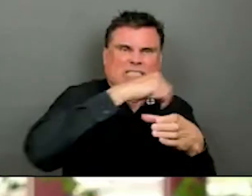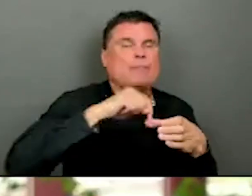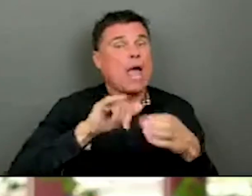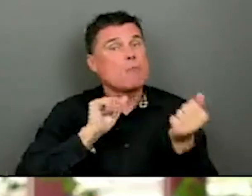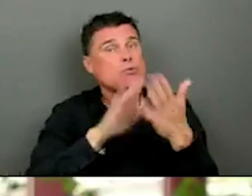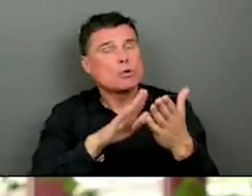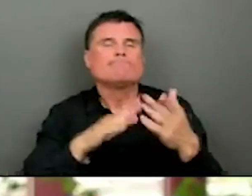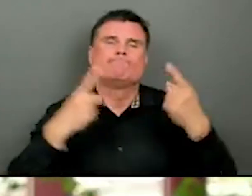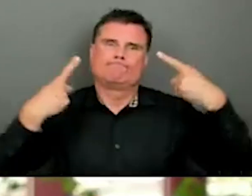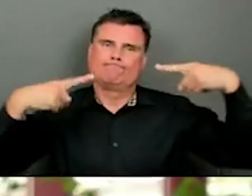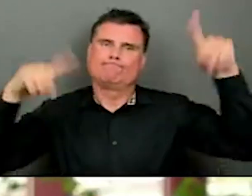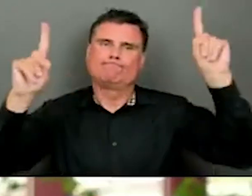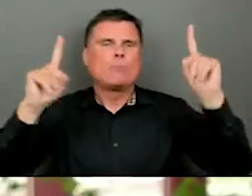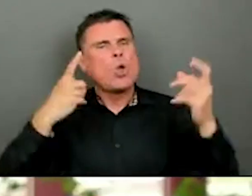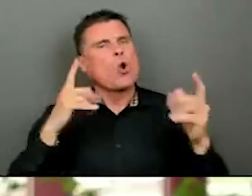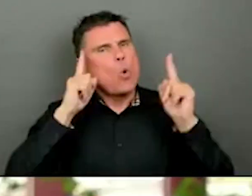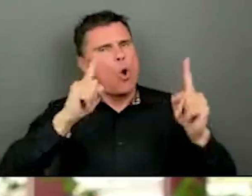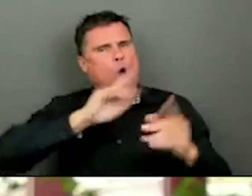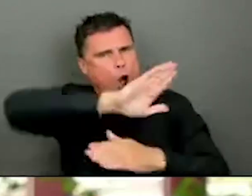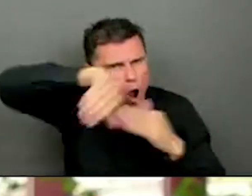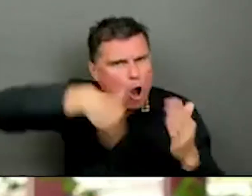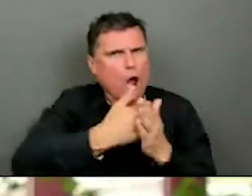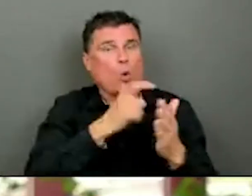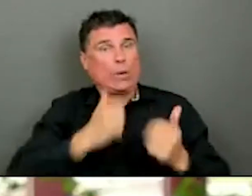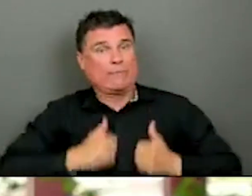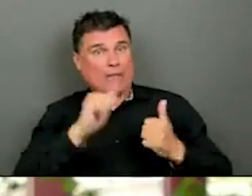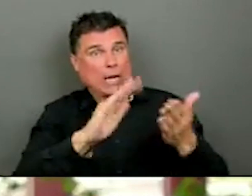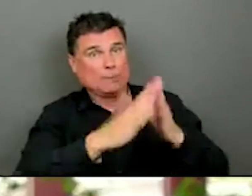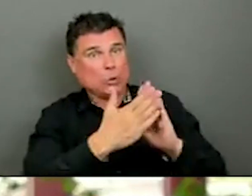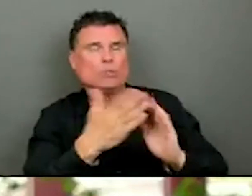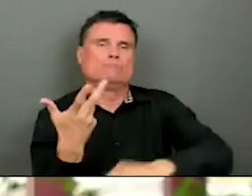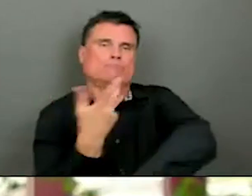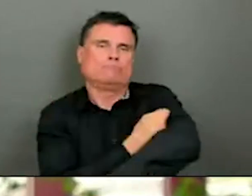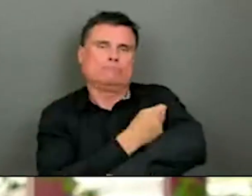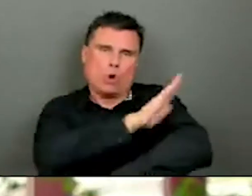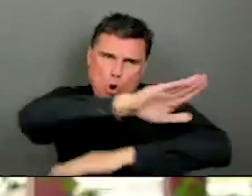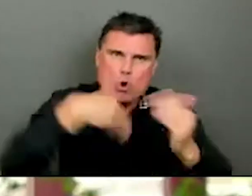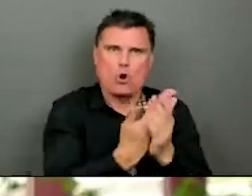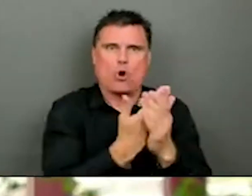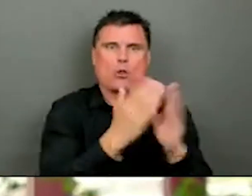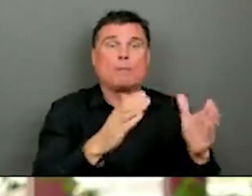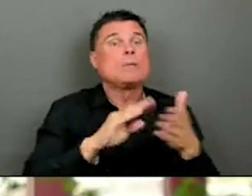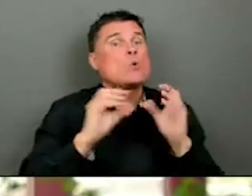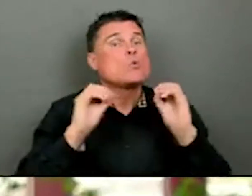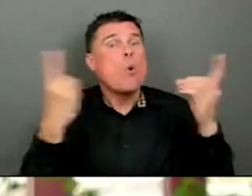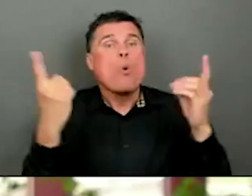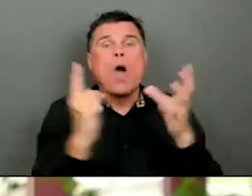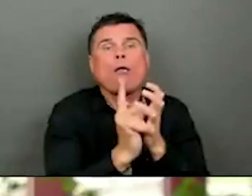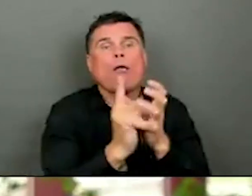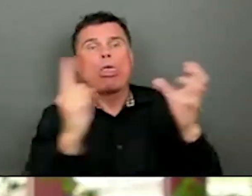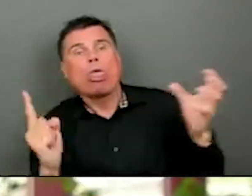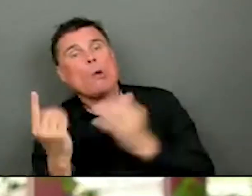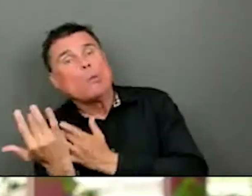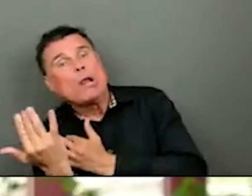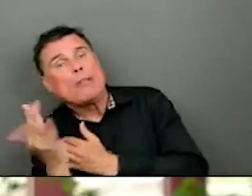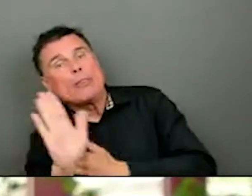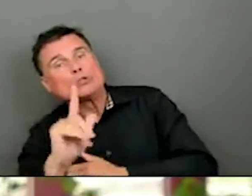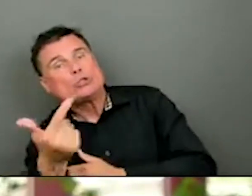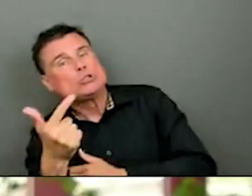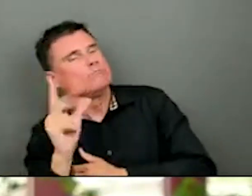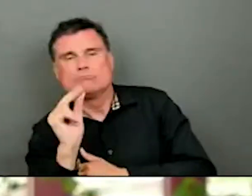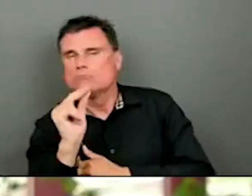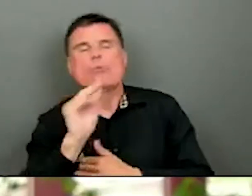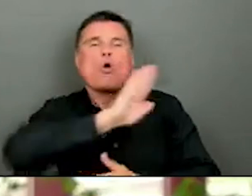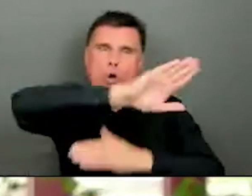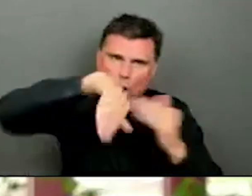families, to ensure that no community and no person is left behind. And to have the summer that we